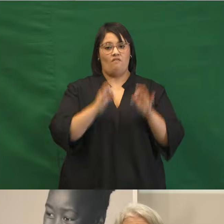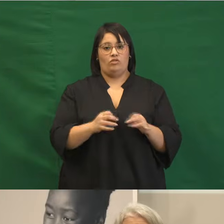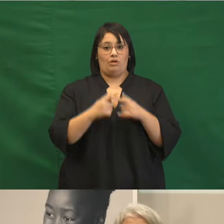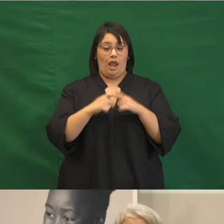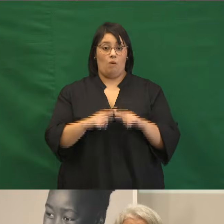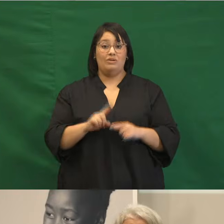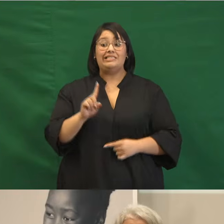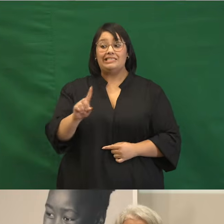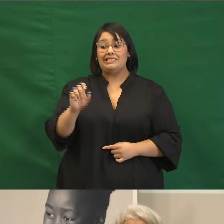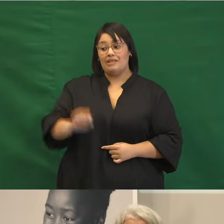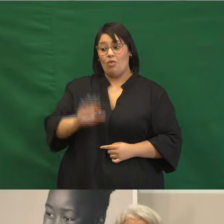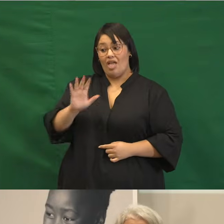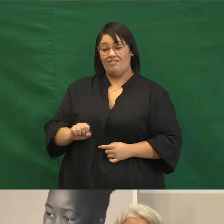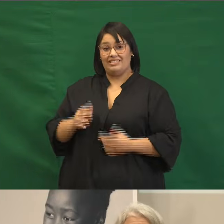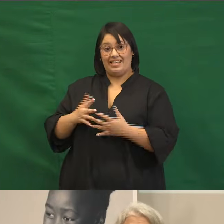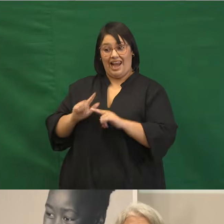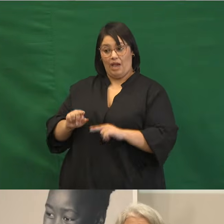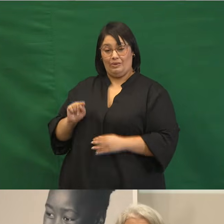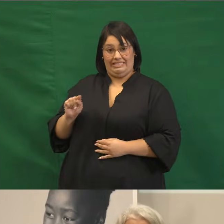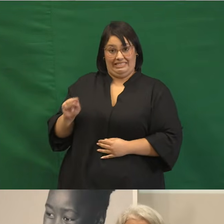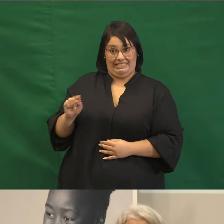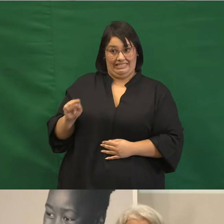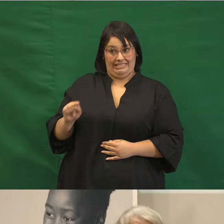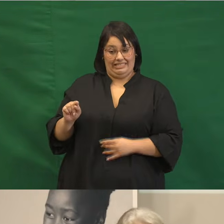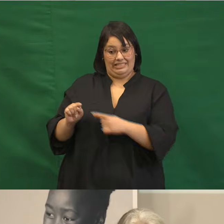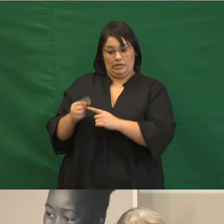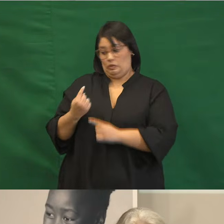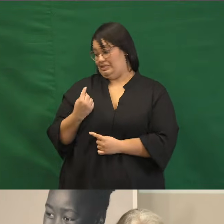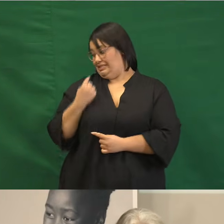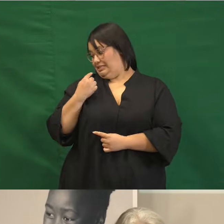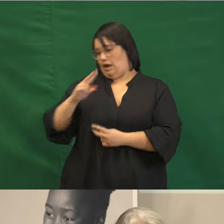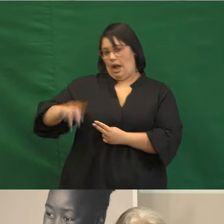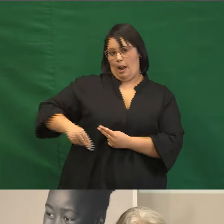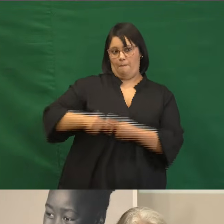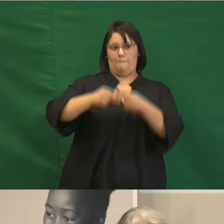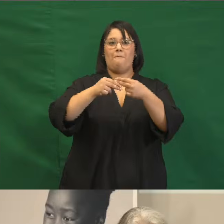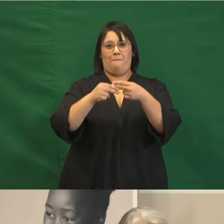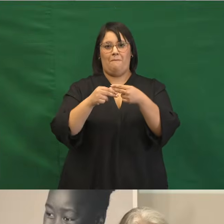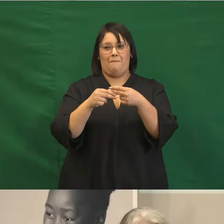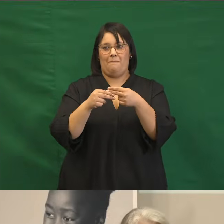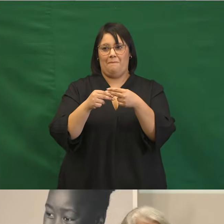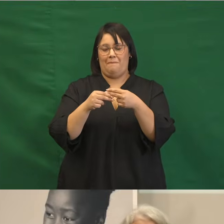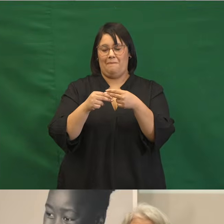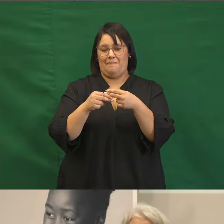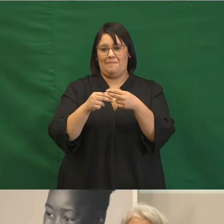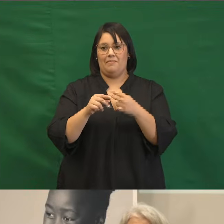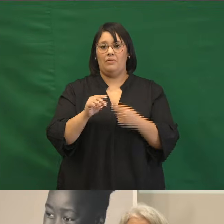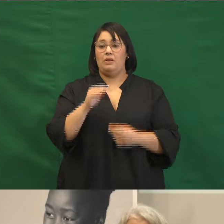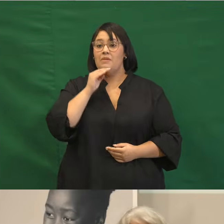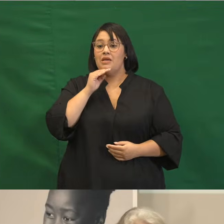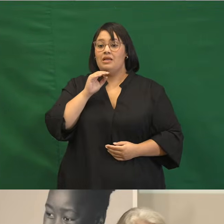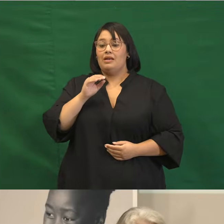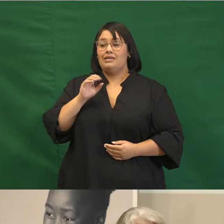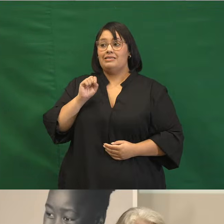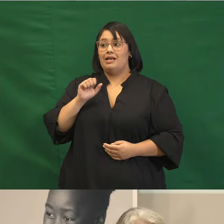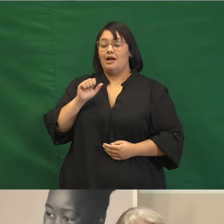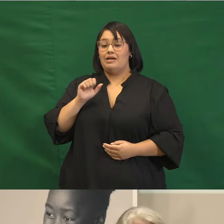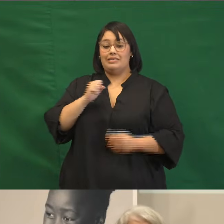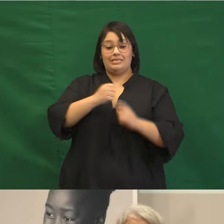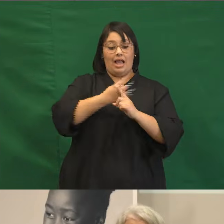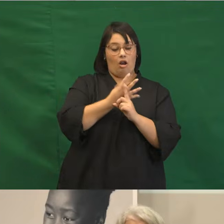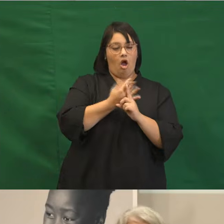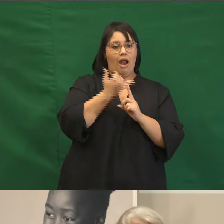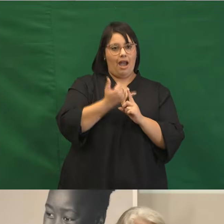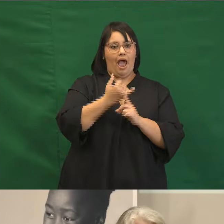South African Sign Language is the recently added 12th official language, SADiLaR's mandate needs